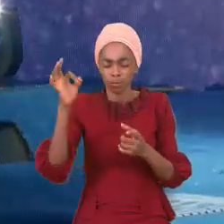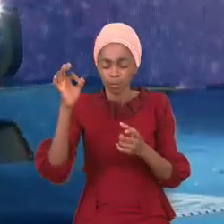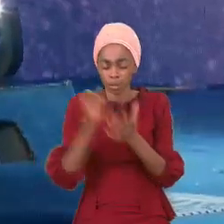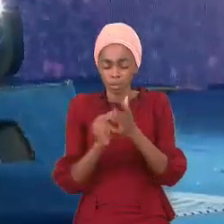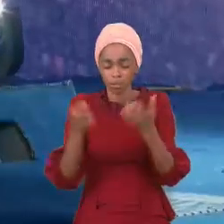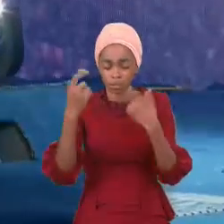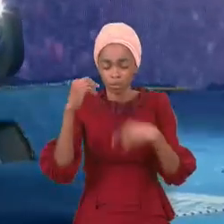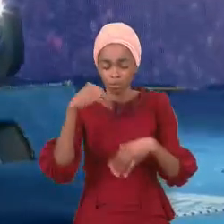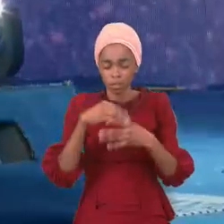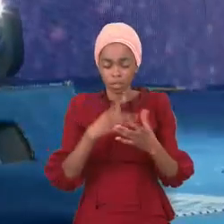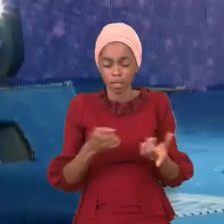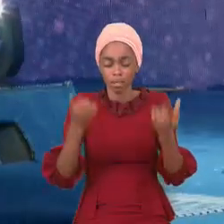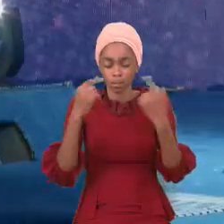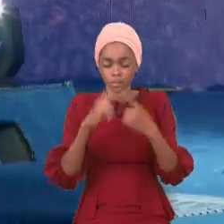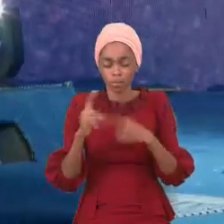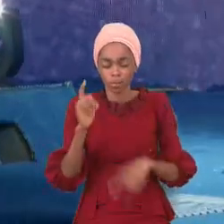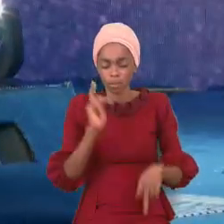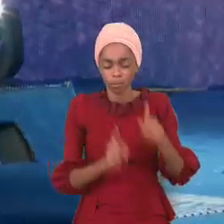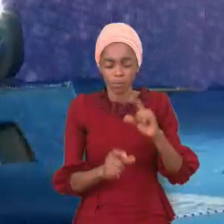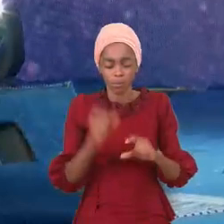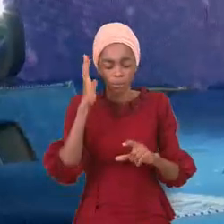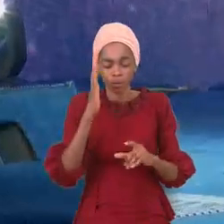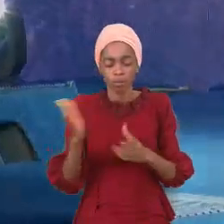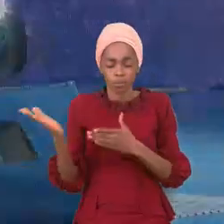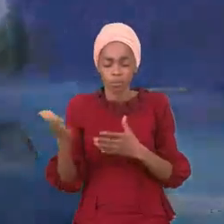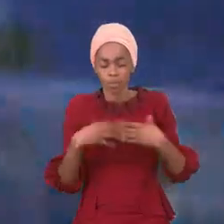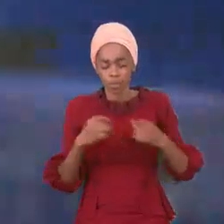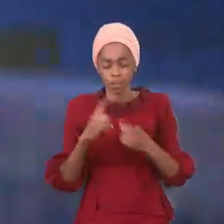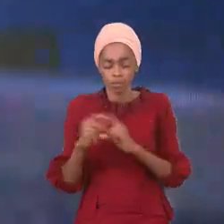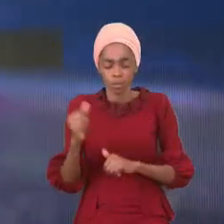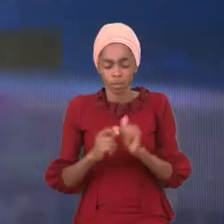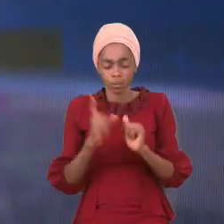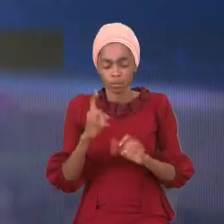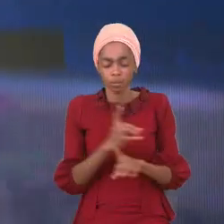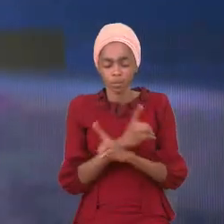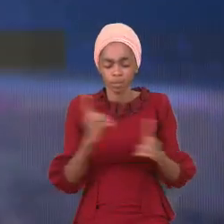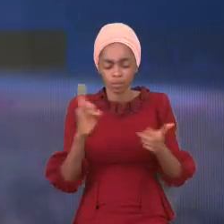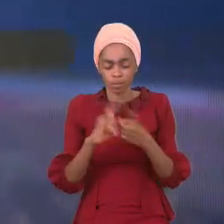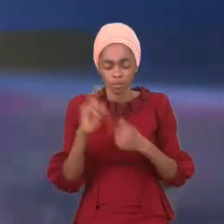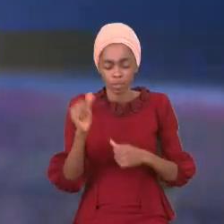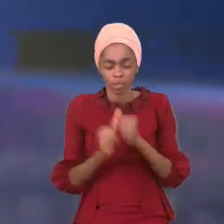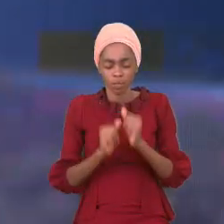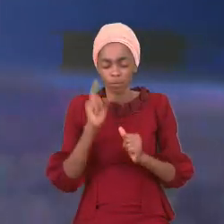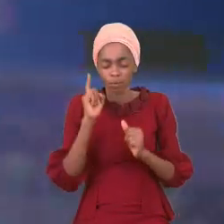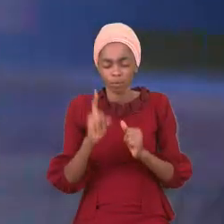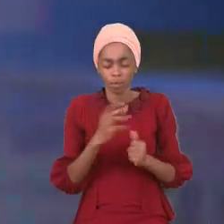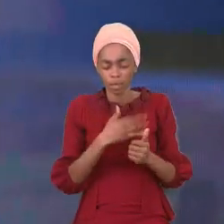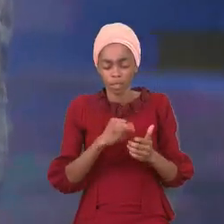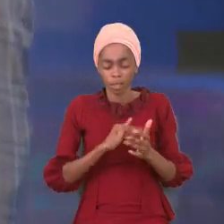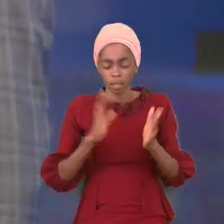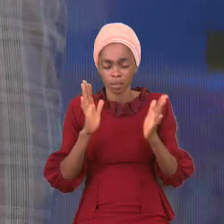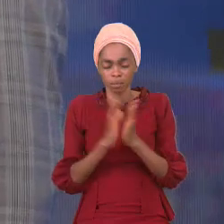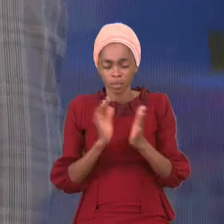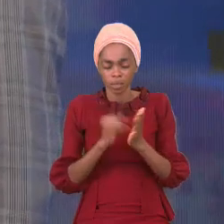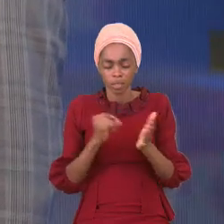comes to the people will bring healing to everyone, deliverance to everyone. I pray it will